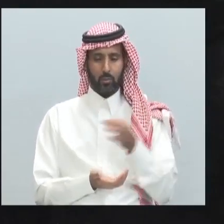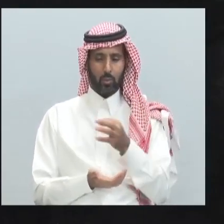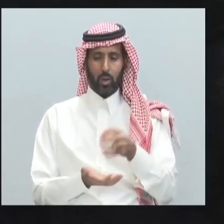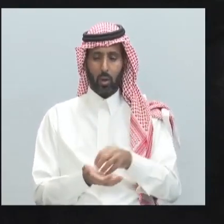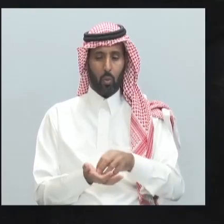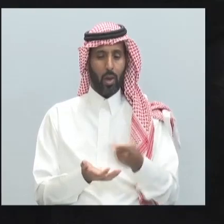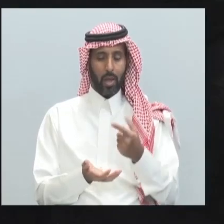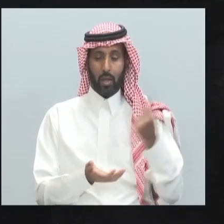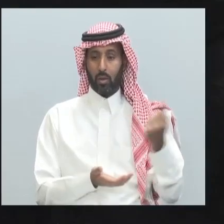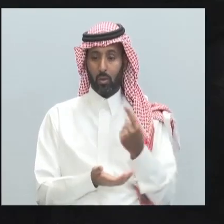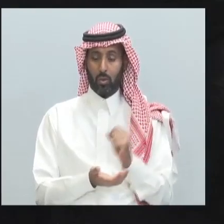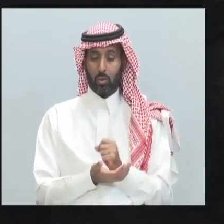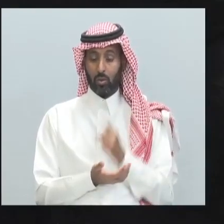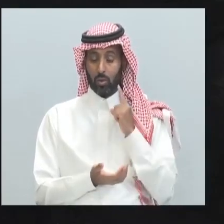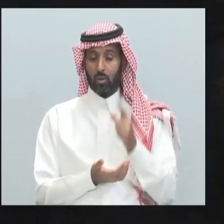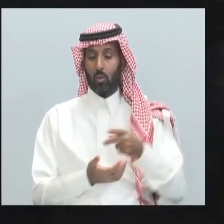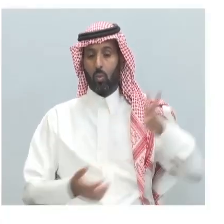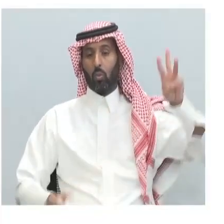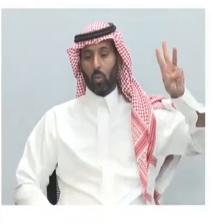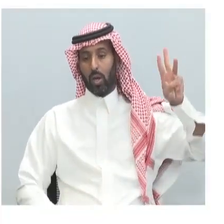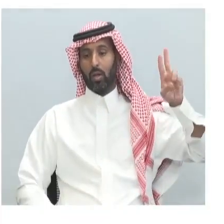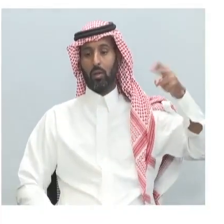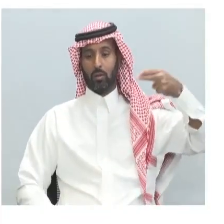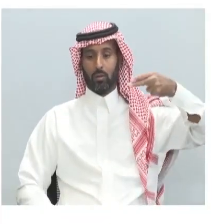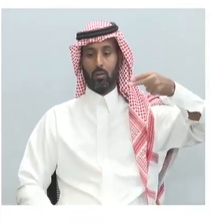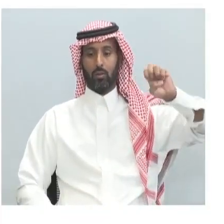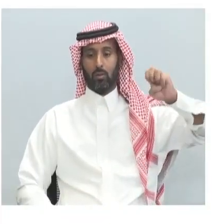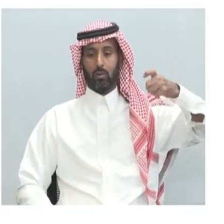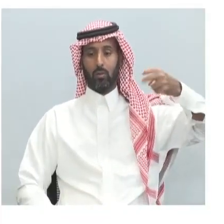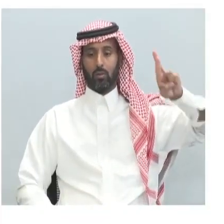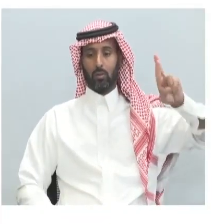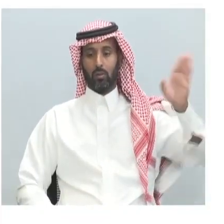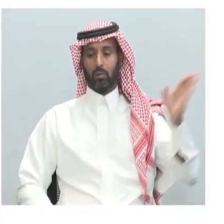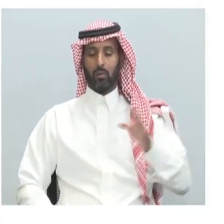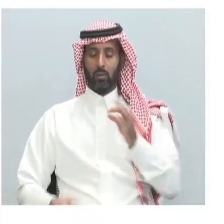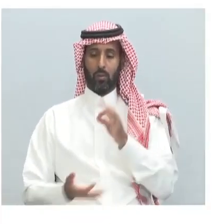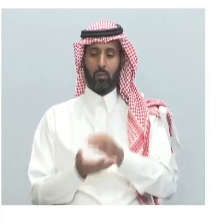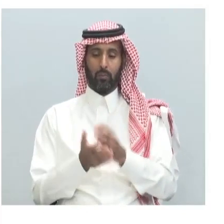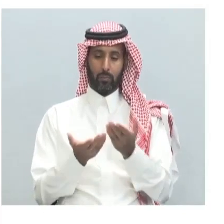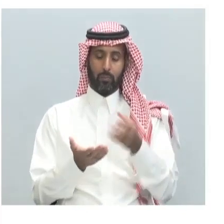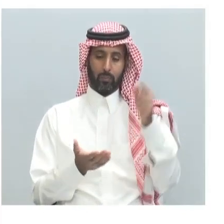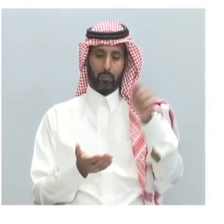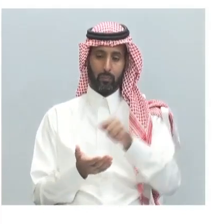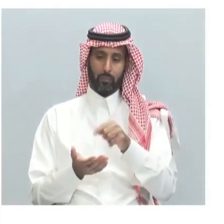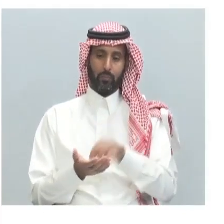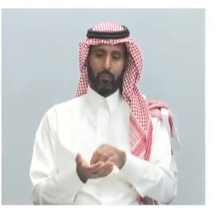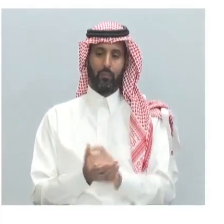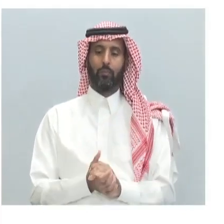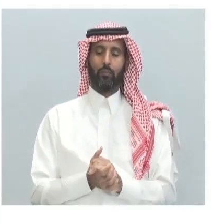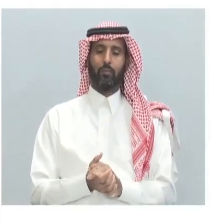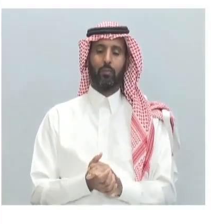can't find it. So, you can use where and with the map in here. Okay,